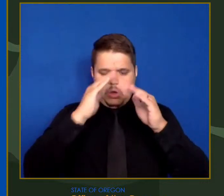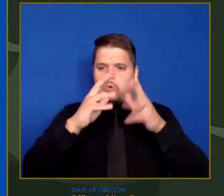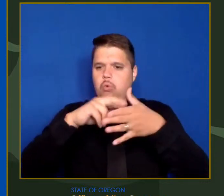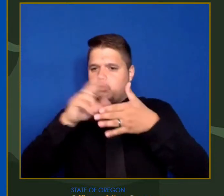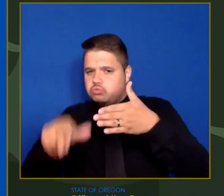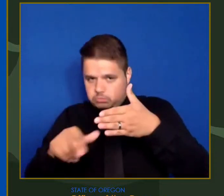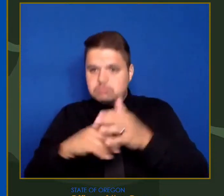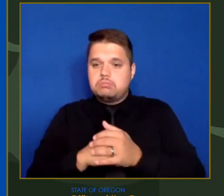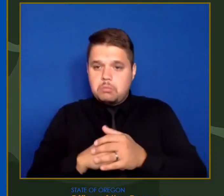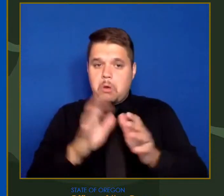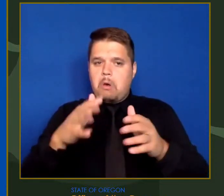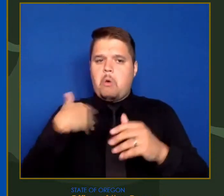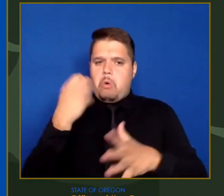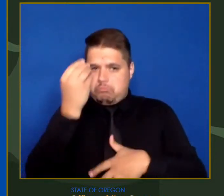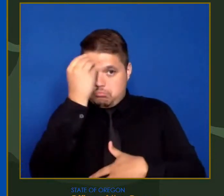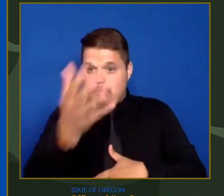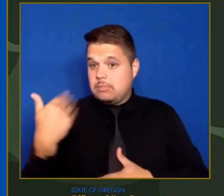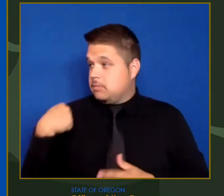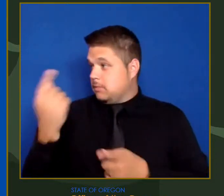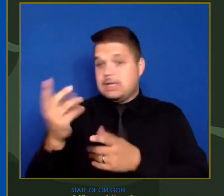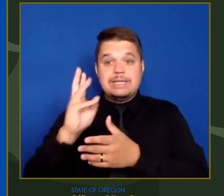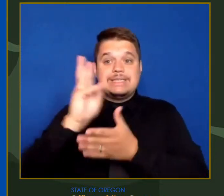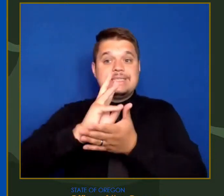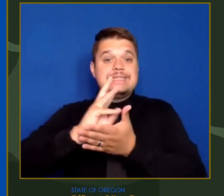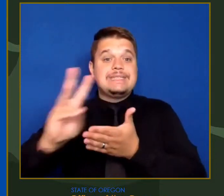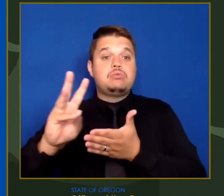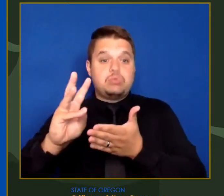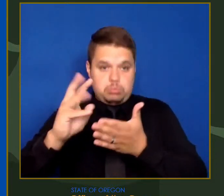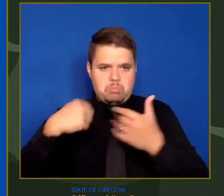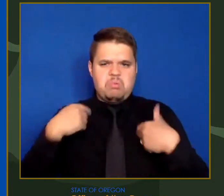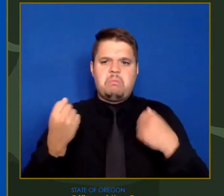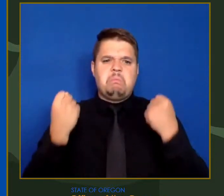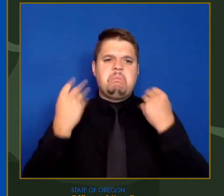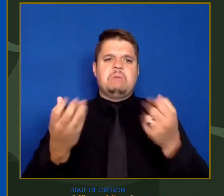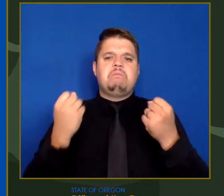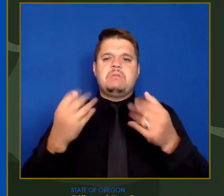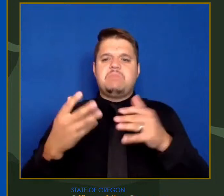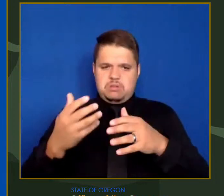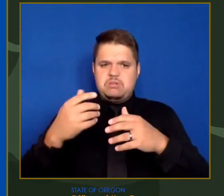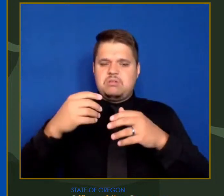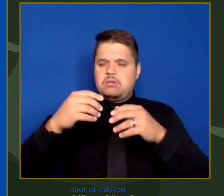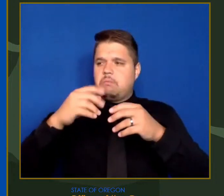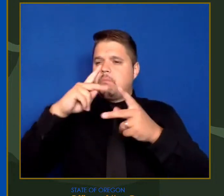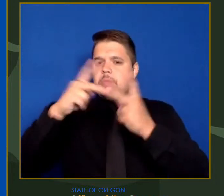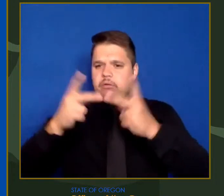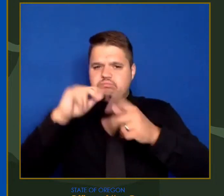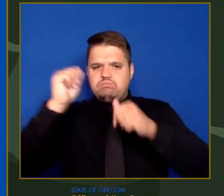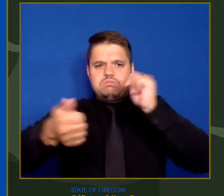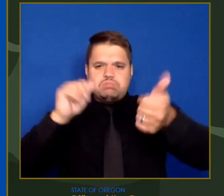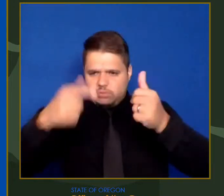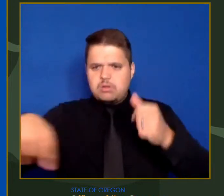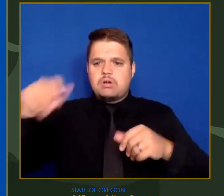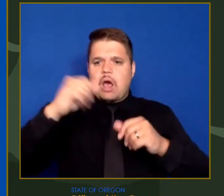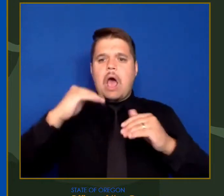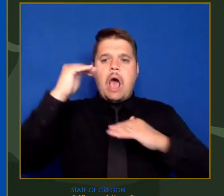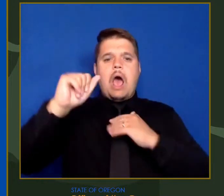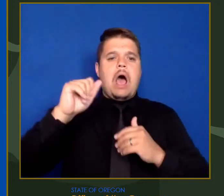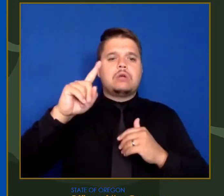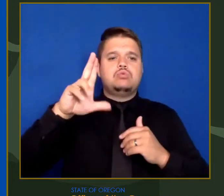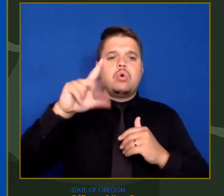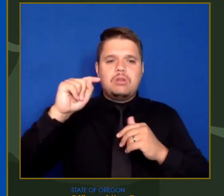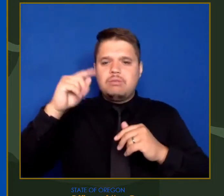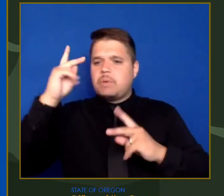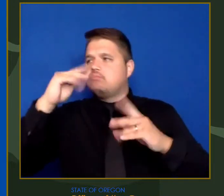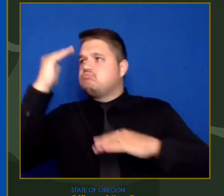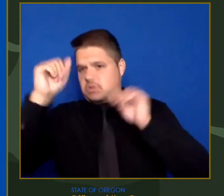these past few months, we've seen the virus come roaring back and then begin to retreat. In that time, a stark picture has emerged. There isn't